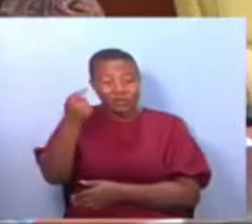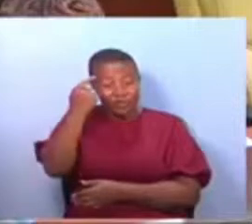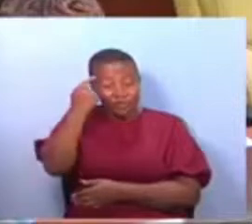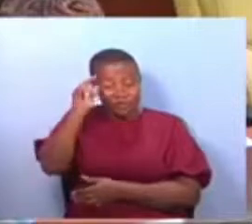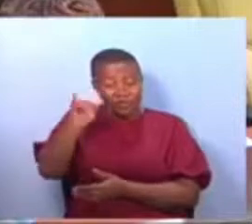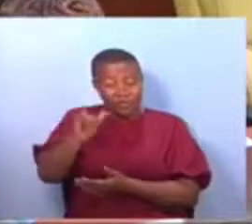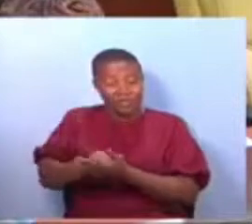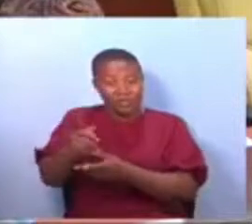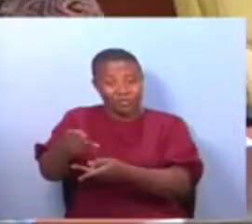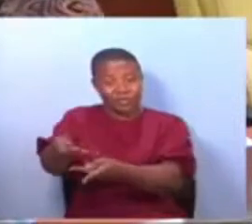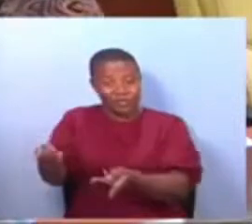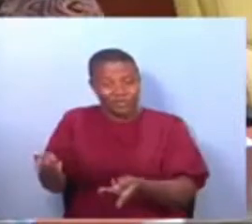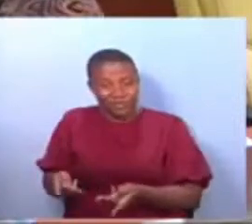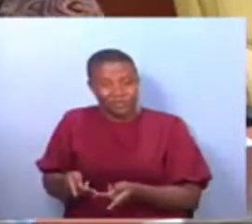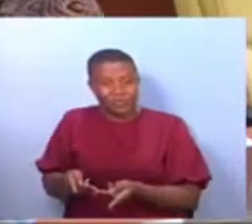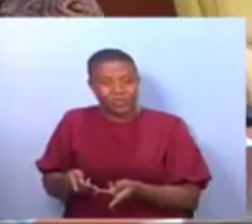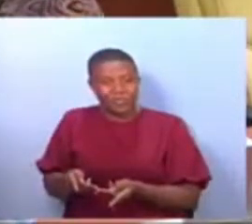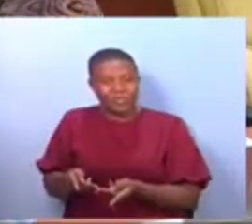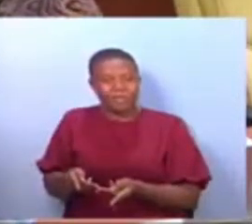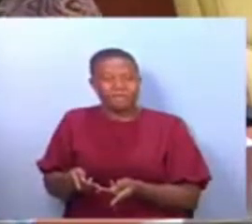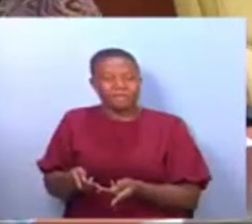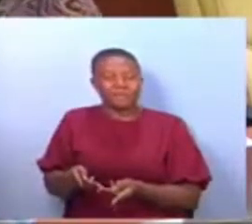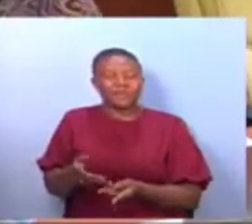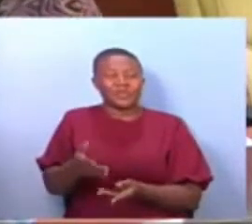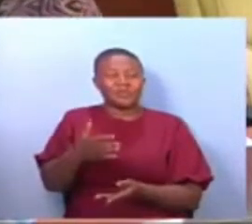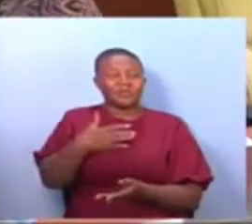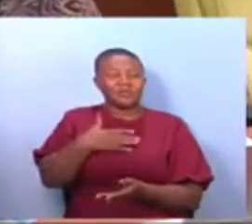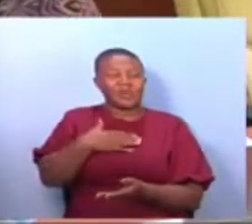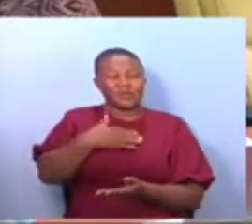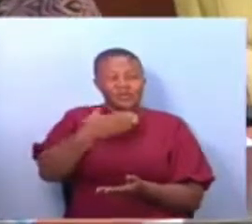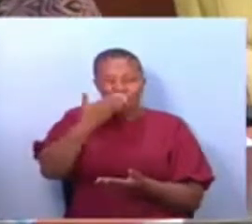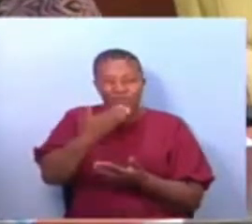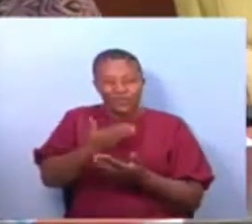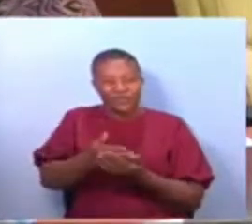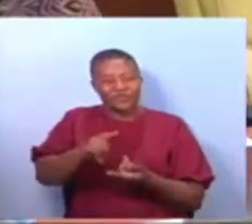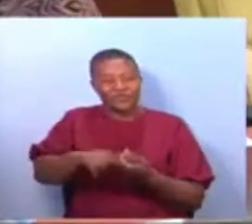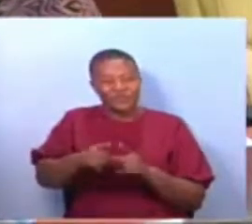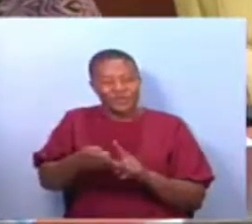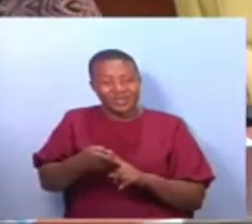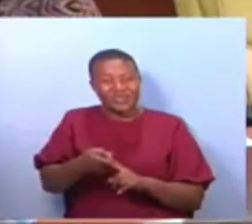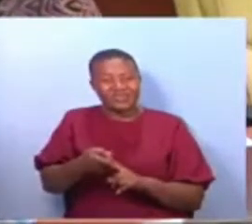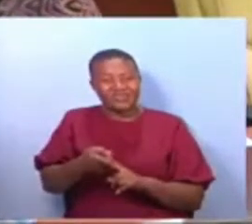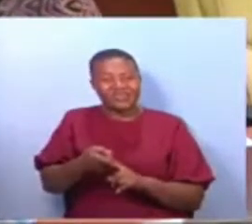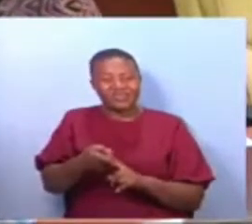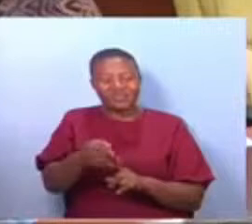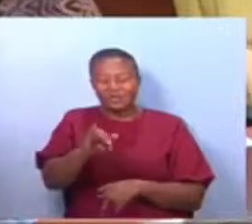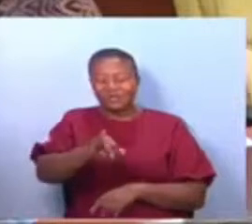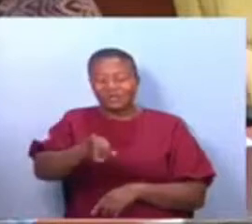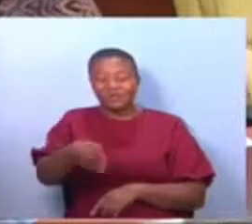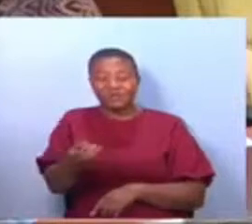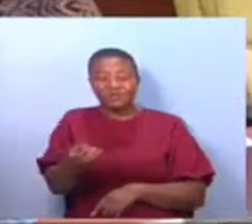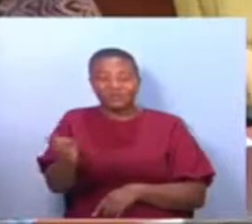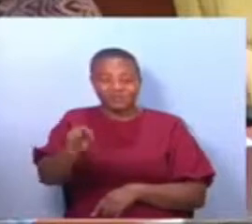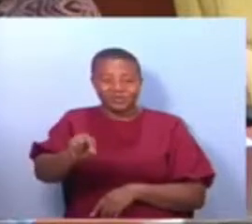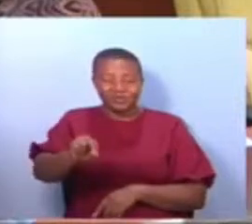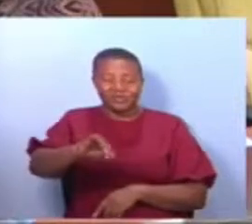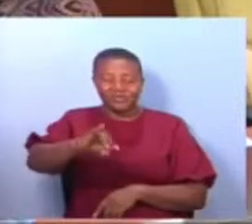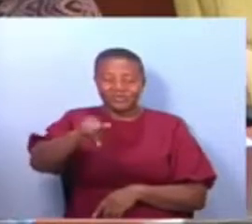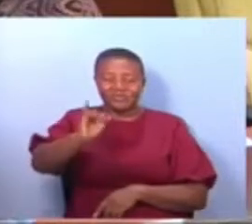back into. And my own respected colleague, John Jinapo, he